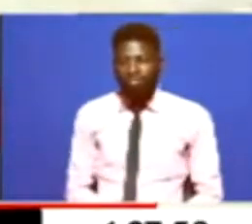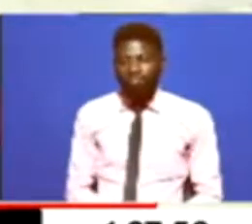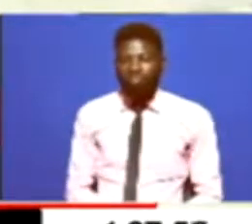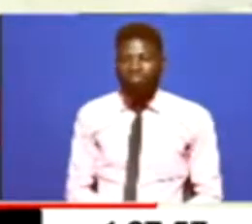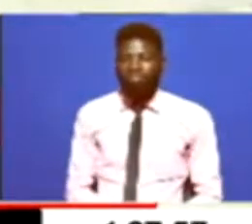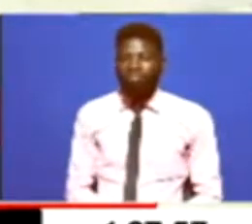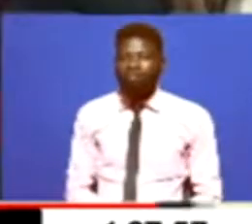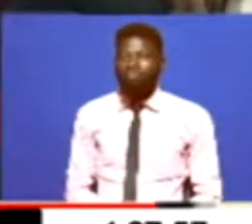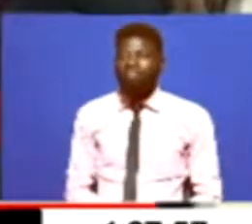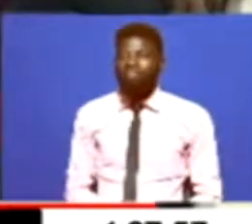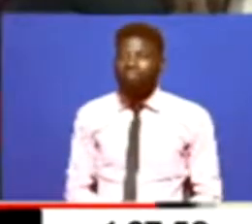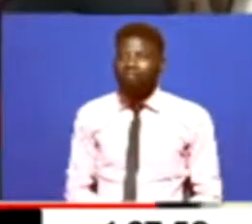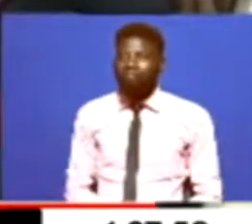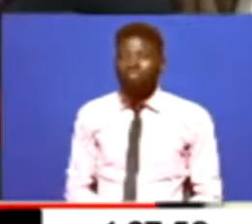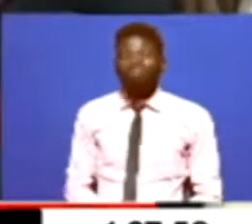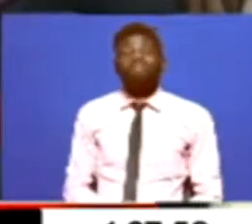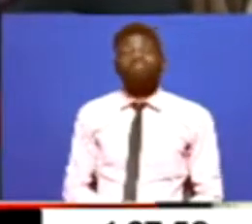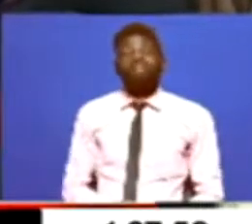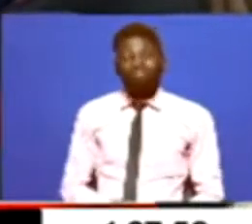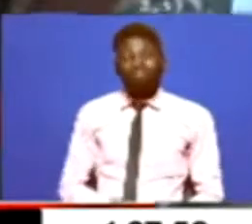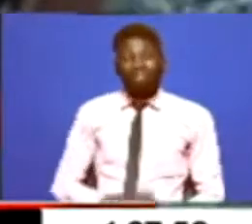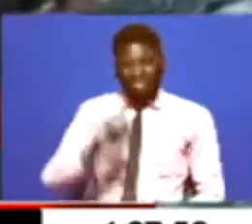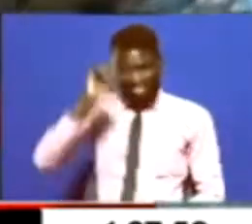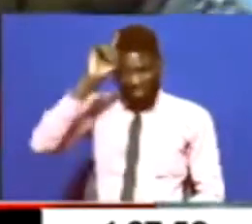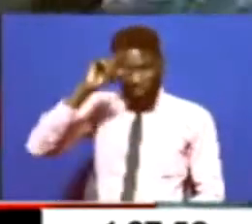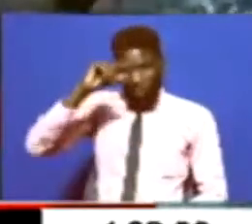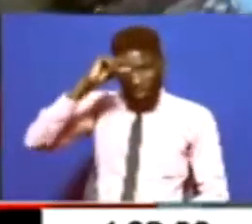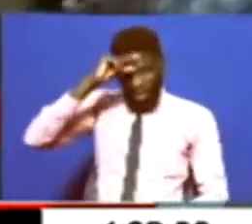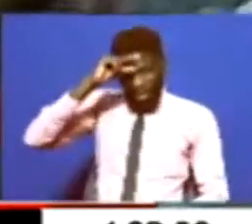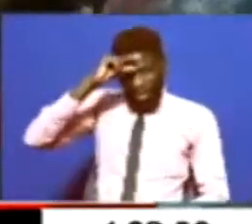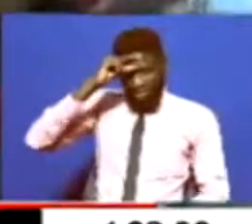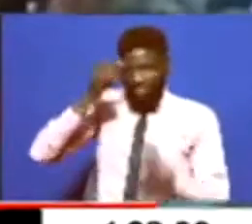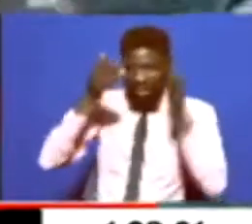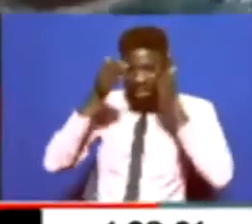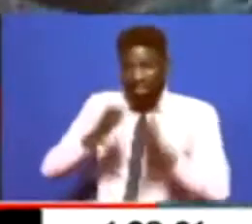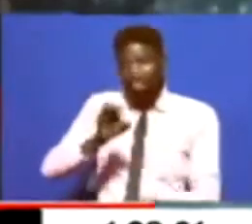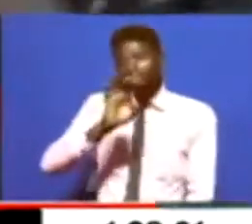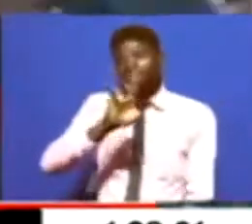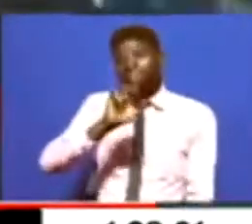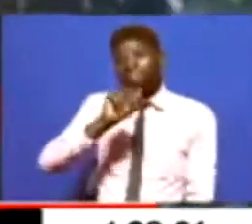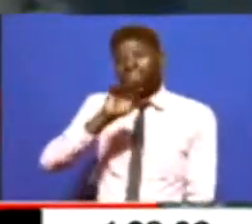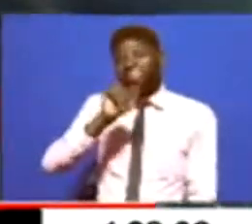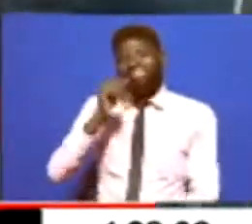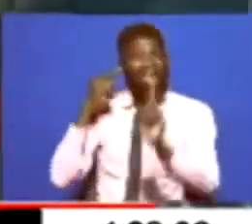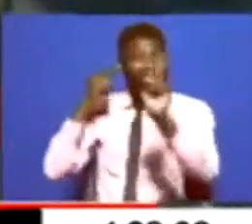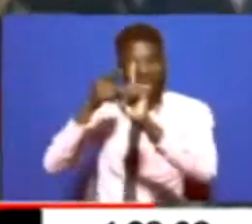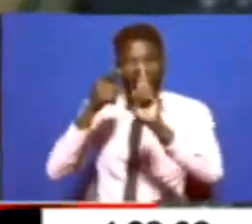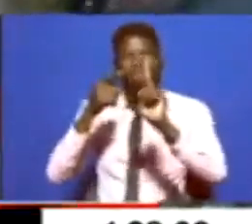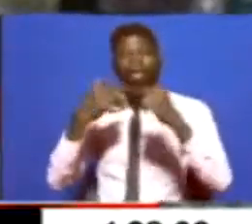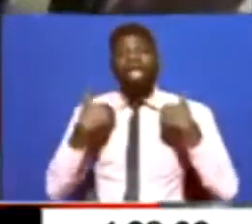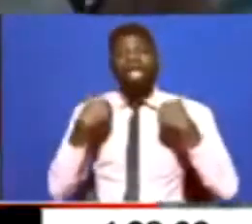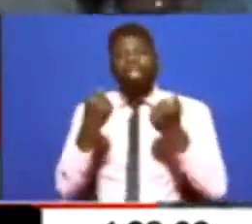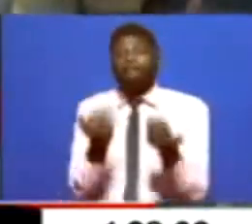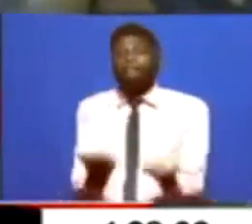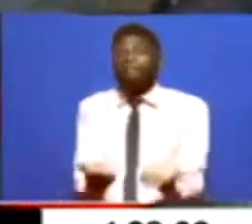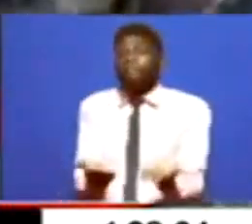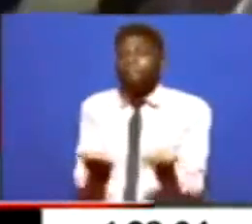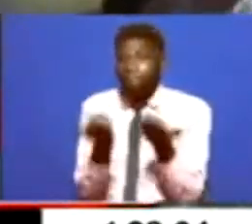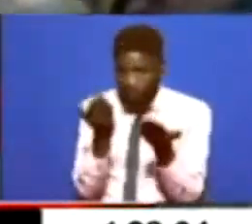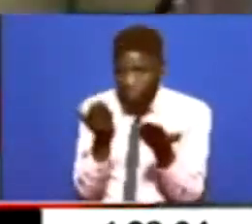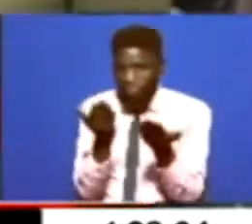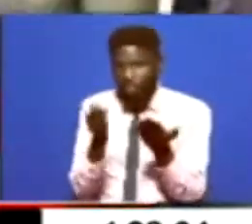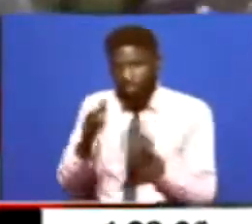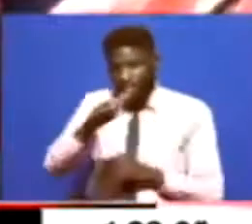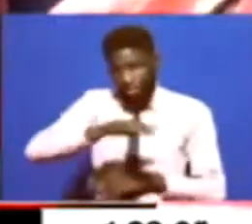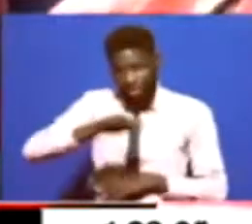Nyandarua County Governor Francis Kimemia, in a move to unlock the economic potential and improve health service delivery, has announced a monthly stipend for community